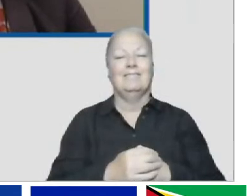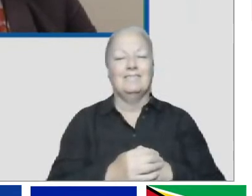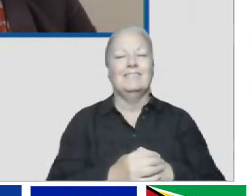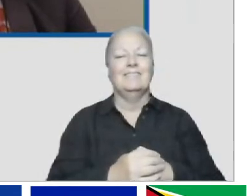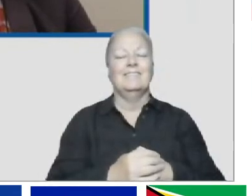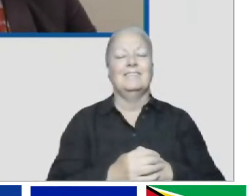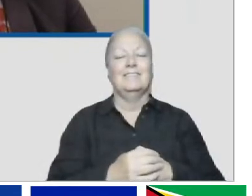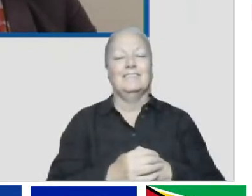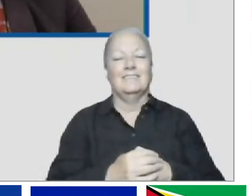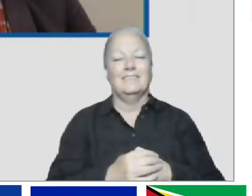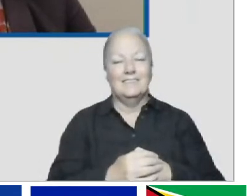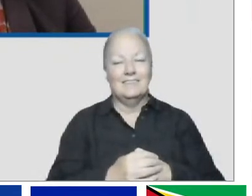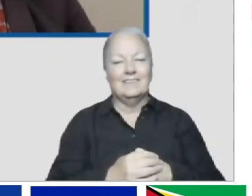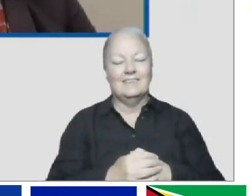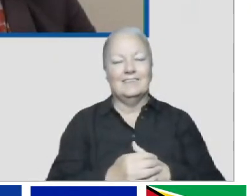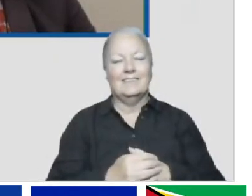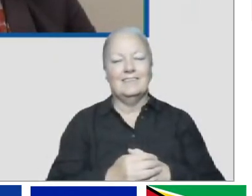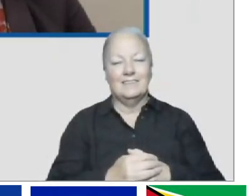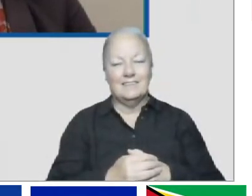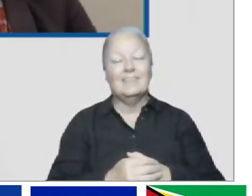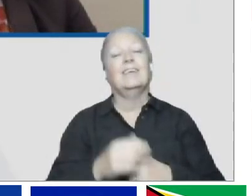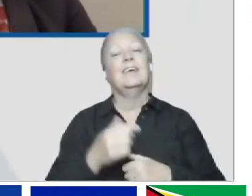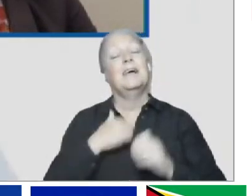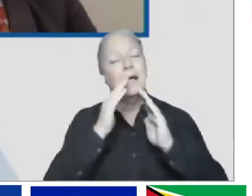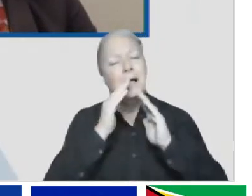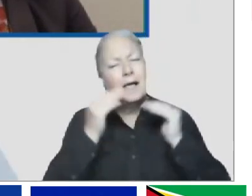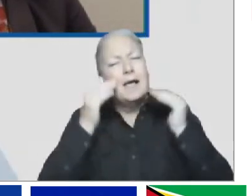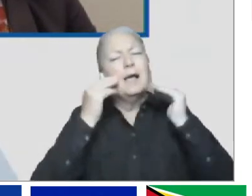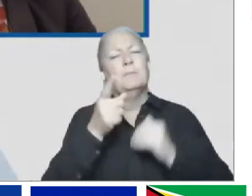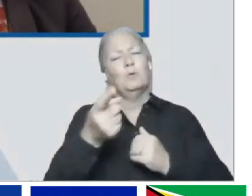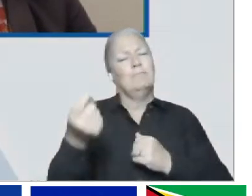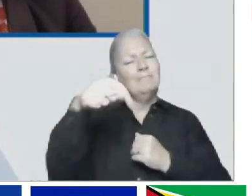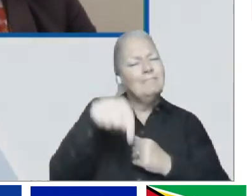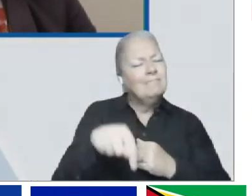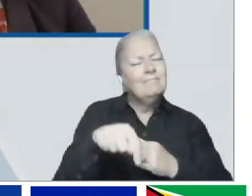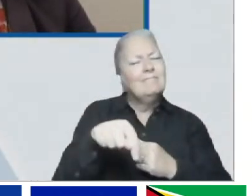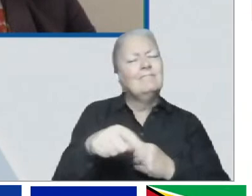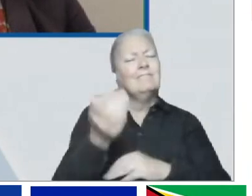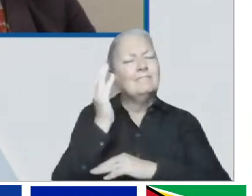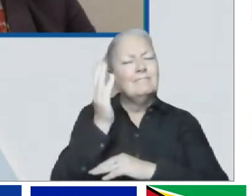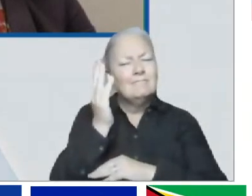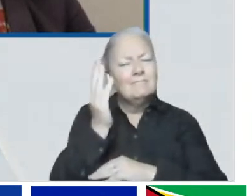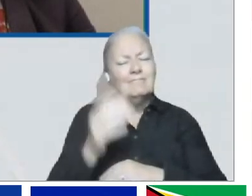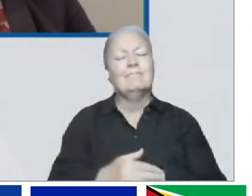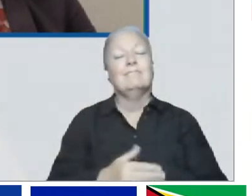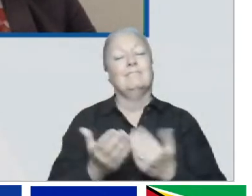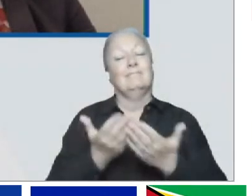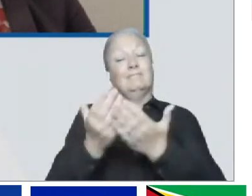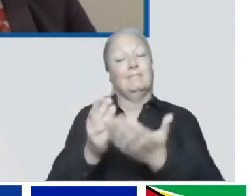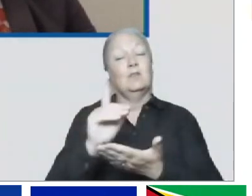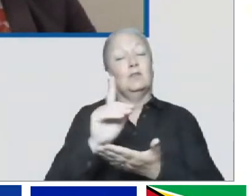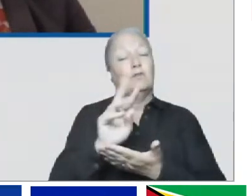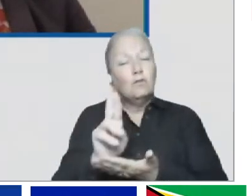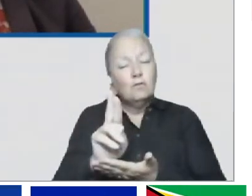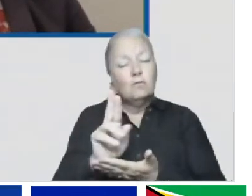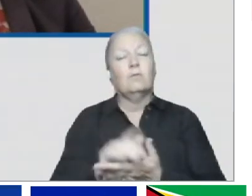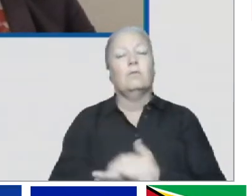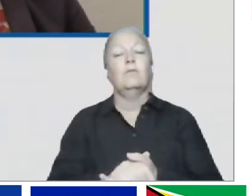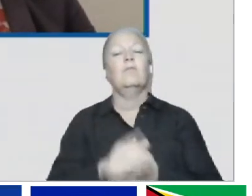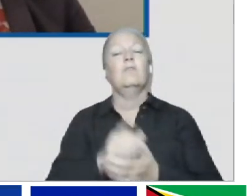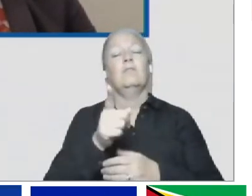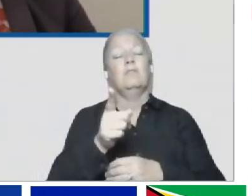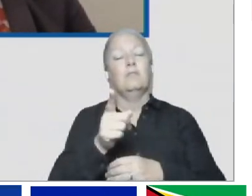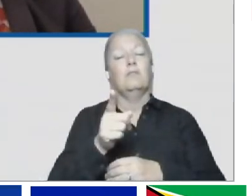very grateful for your presence. Dr. Keza is the Chief Medical Officer at the Ministry of Health,